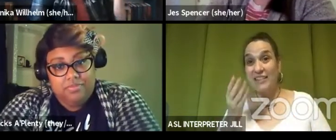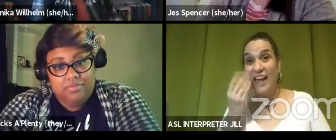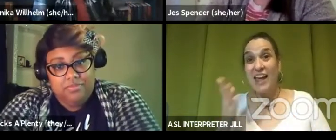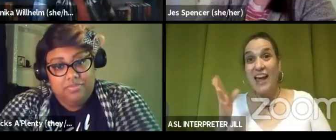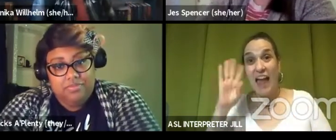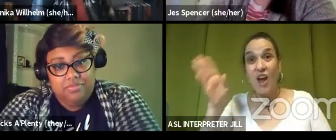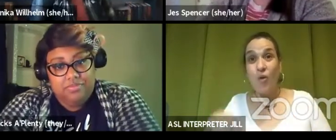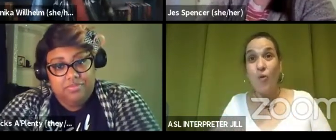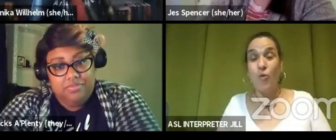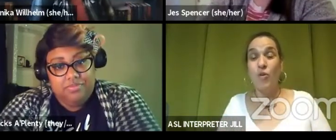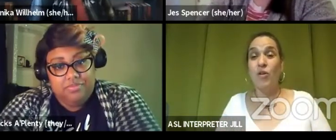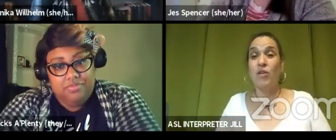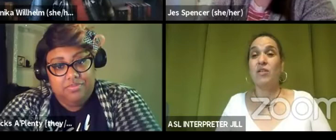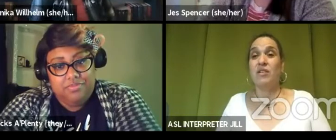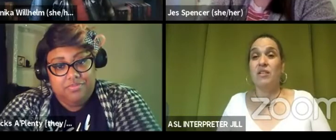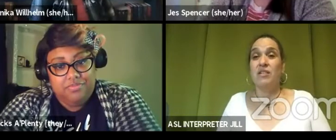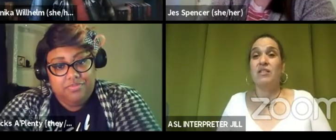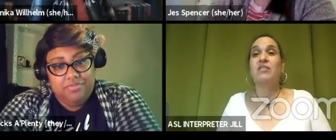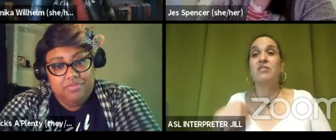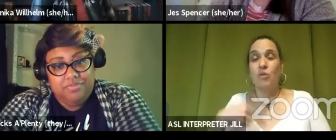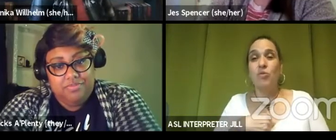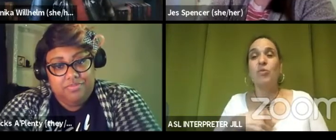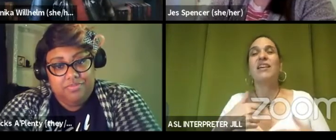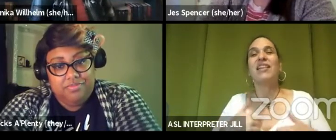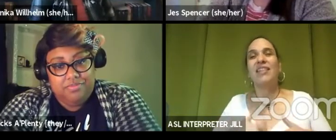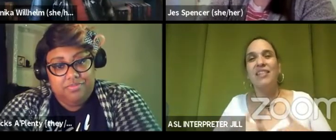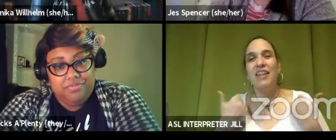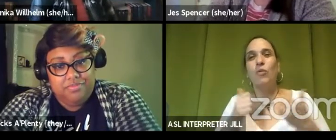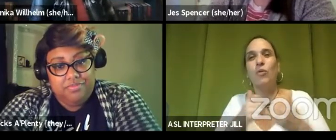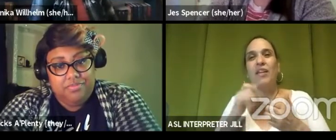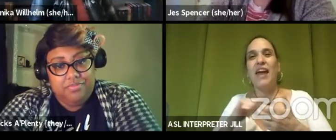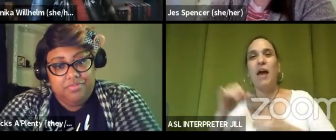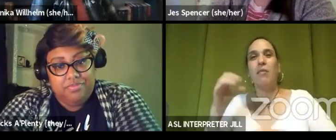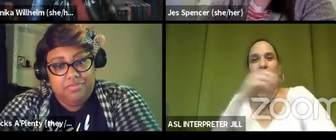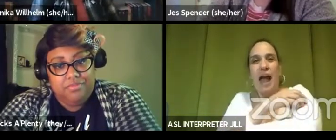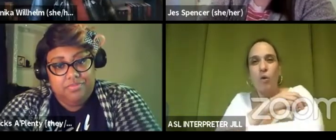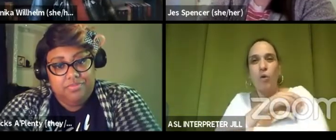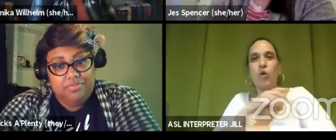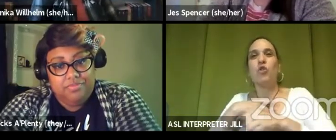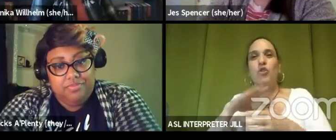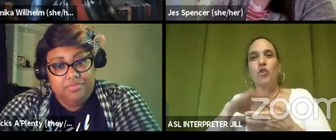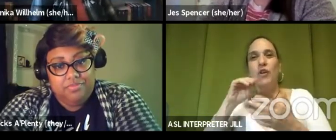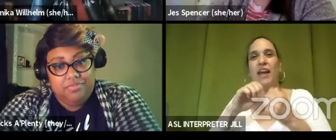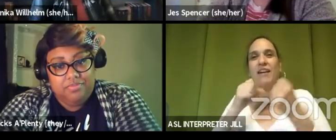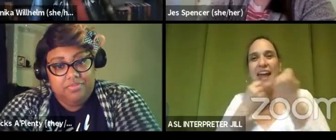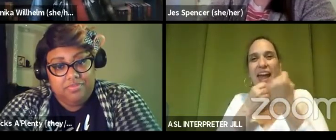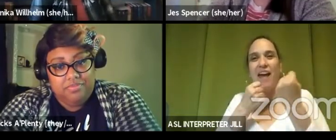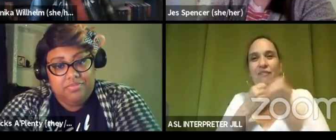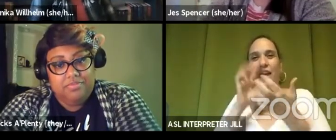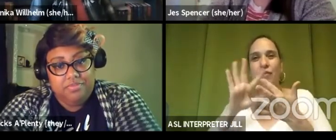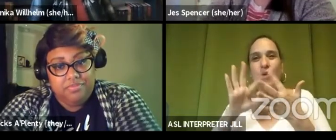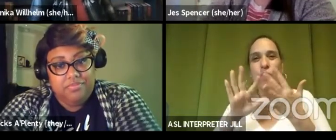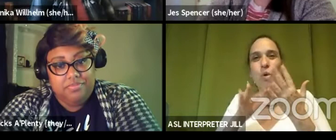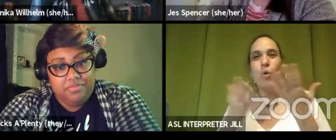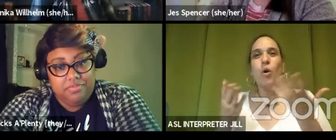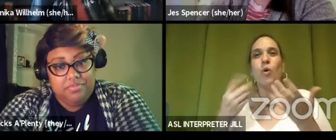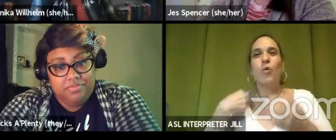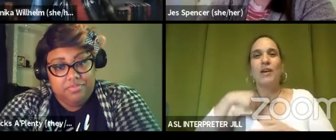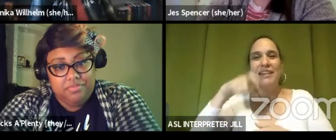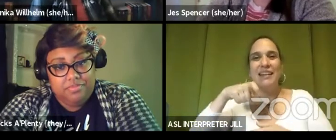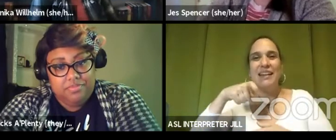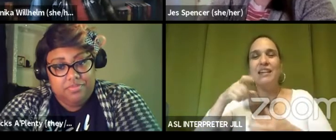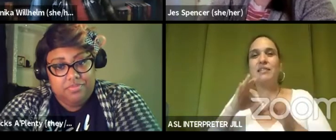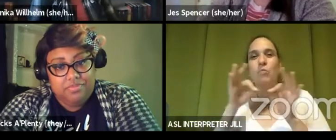it's learning, living in that power, learning to advocate for what you need and finding the supports for that. And having, being able